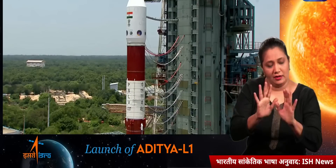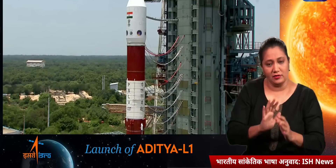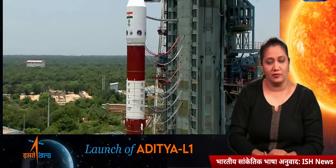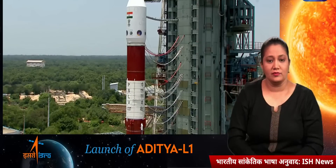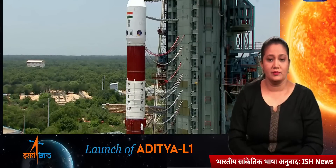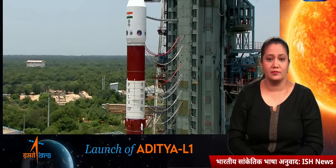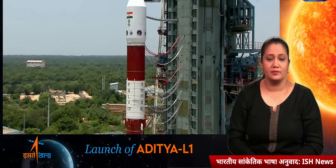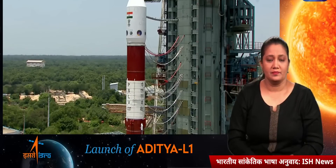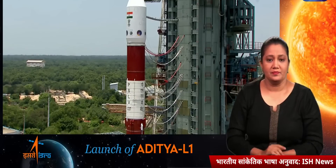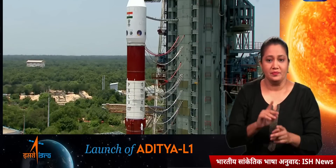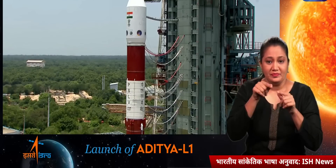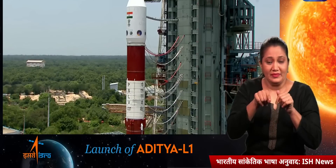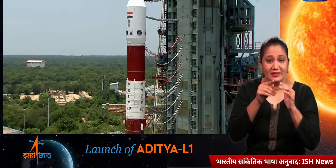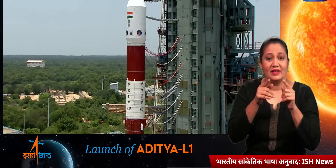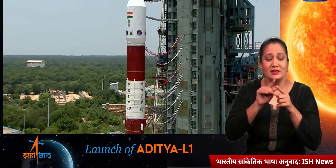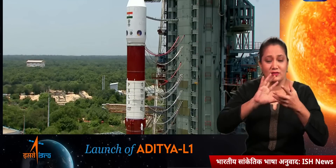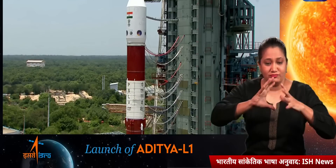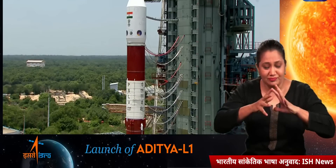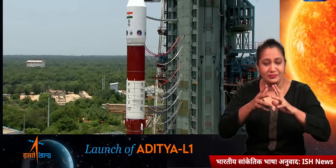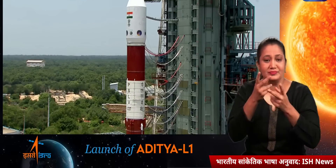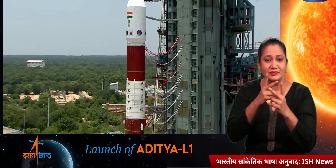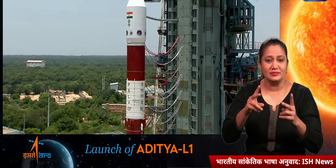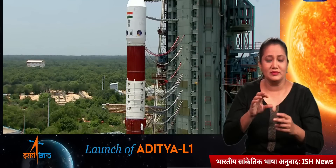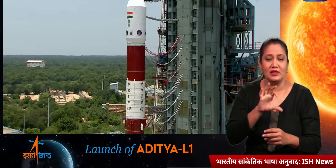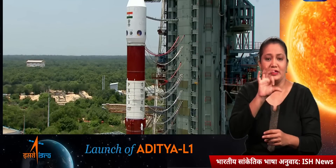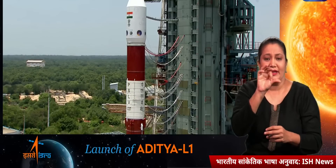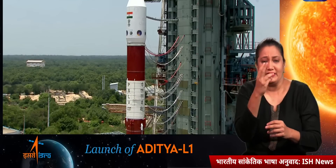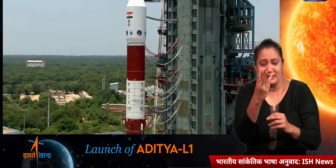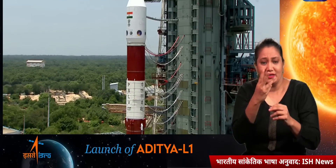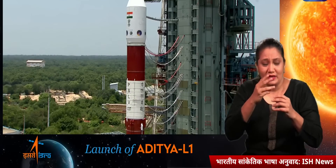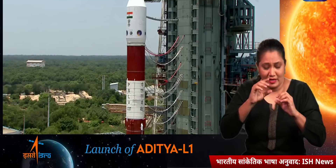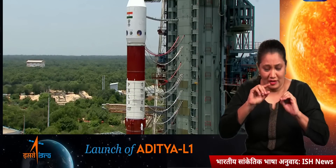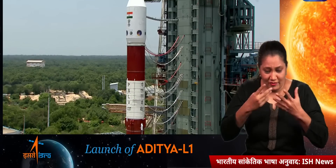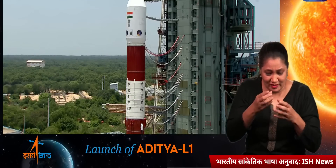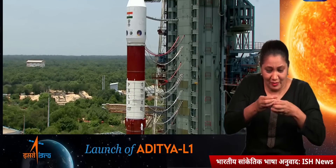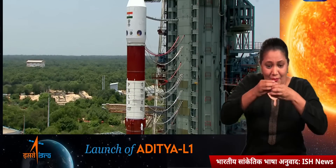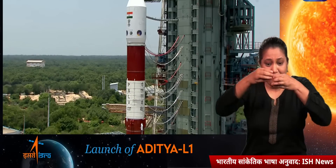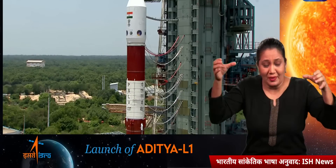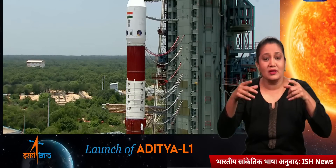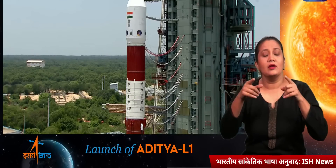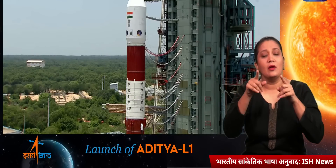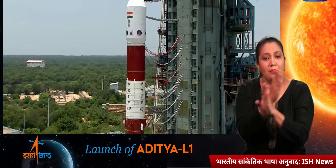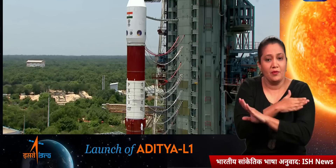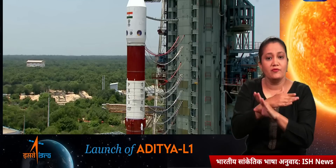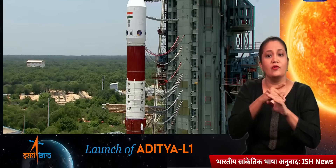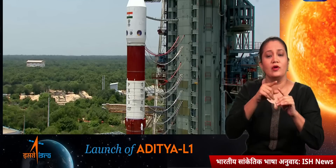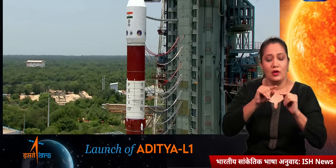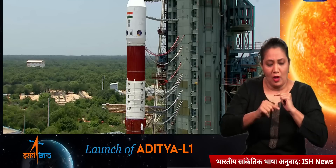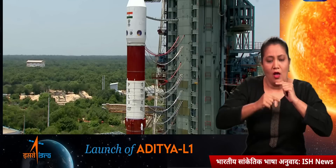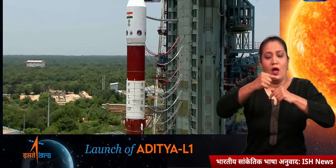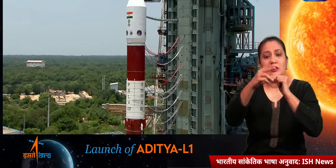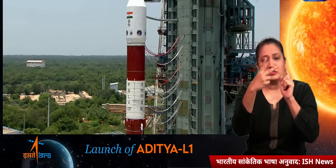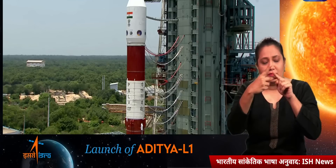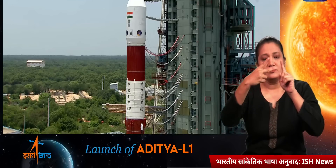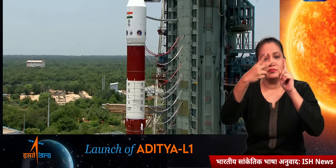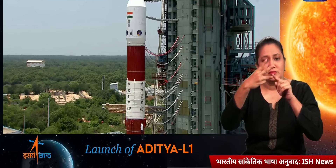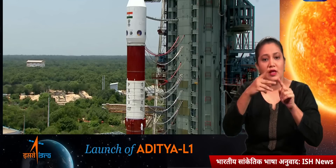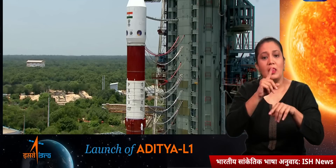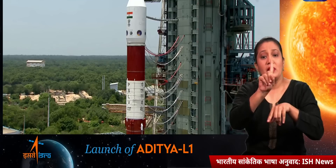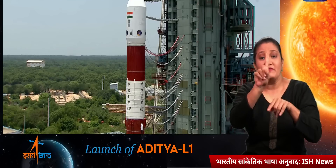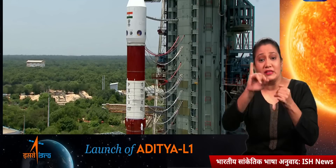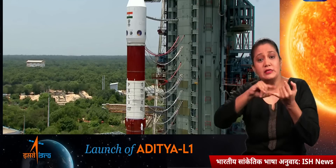motors provided for this purpose ignite 3 seconds before the first stage separation and continue to thrust for 11